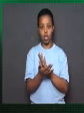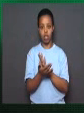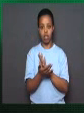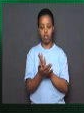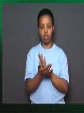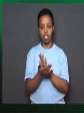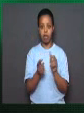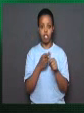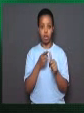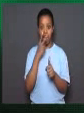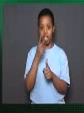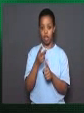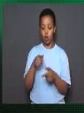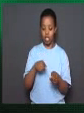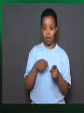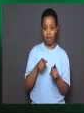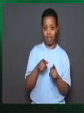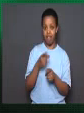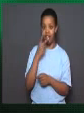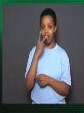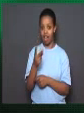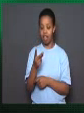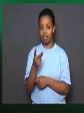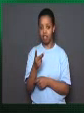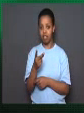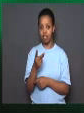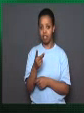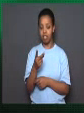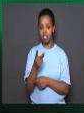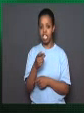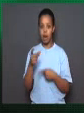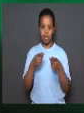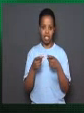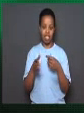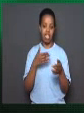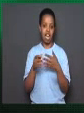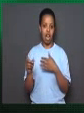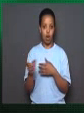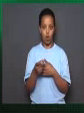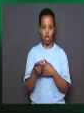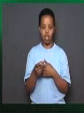farmer who wanted to breed large, docile, fast-growing cattle?